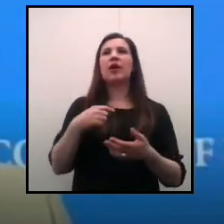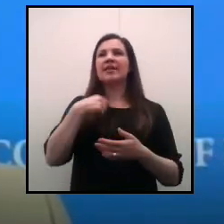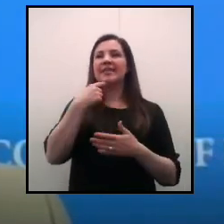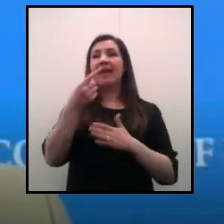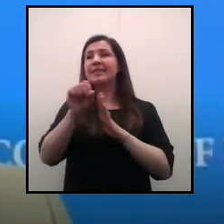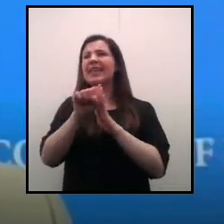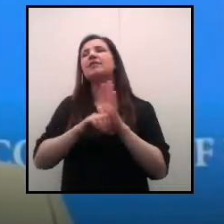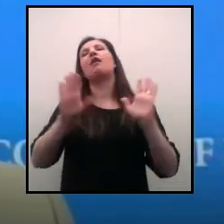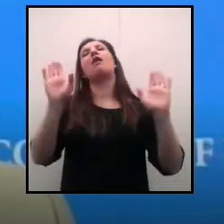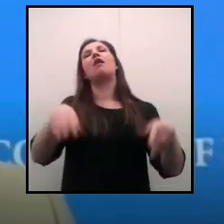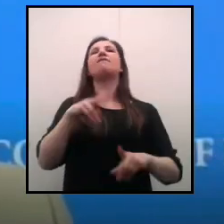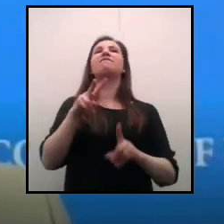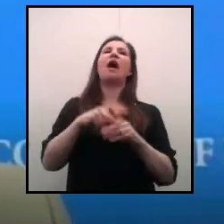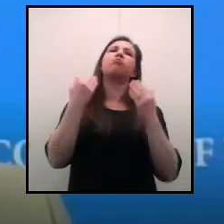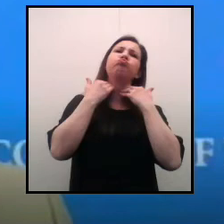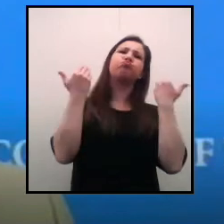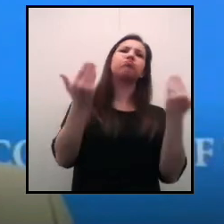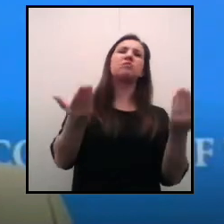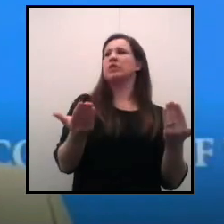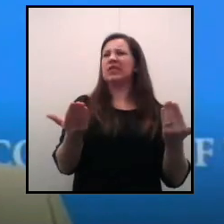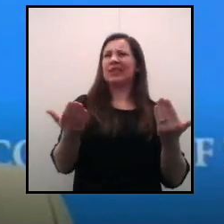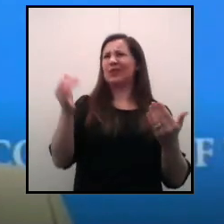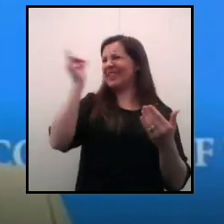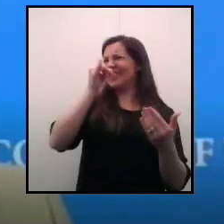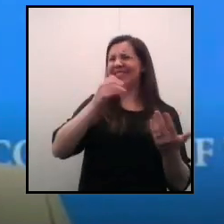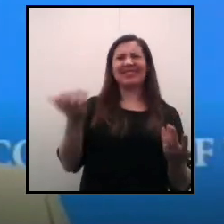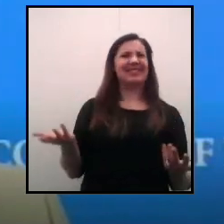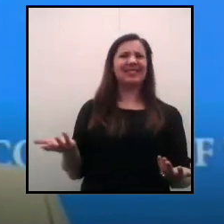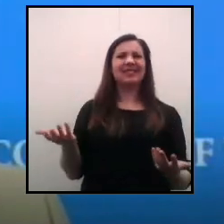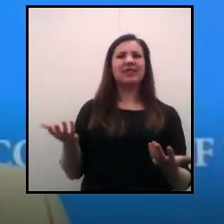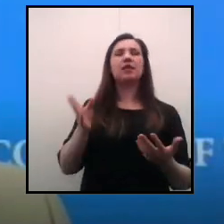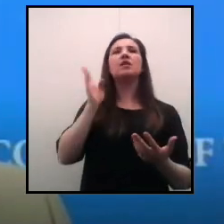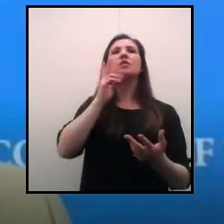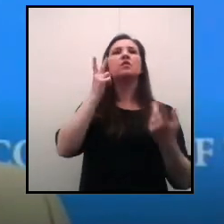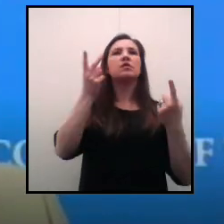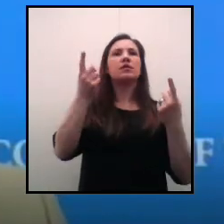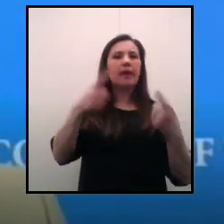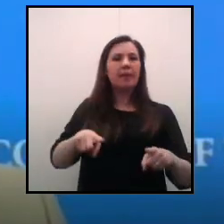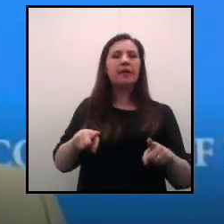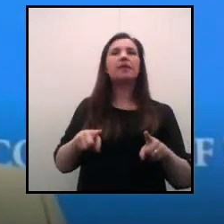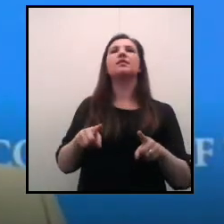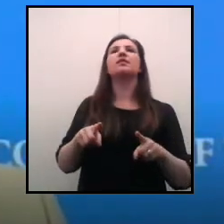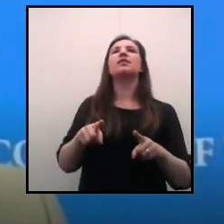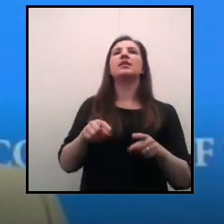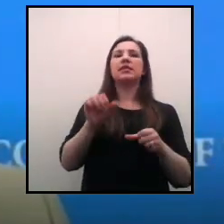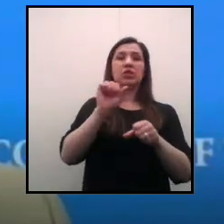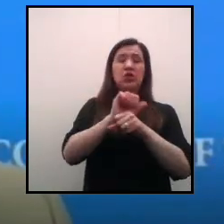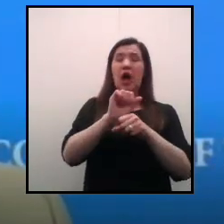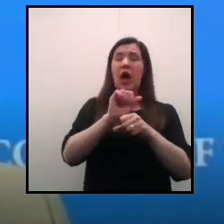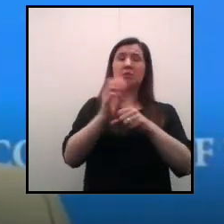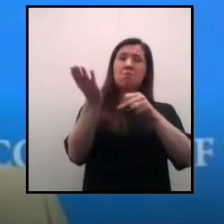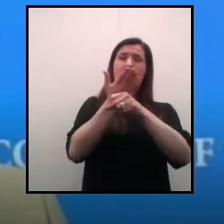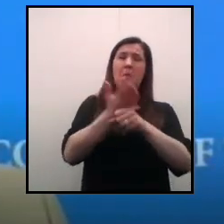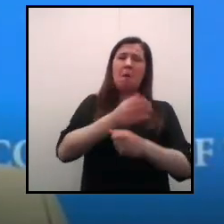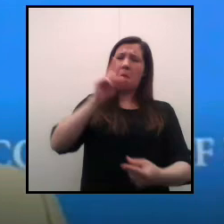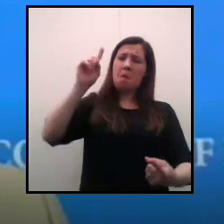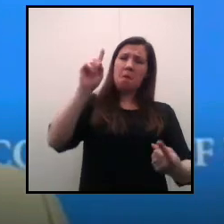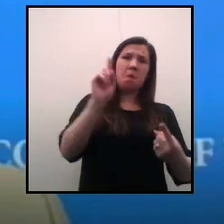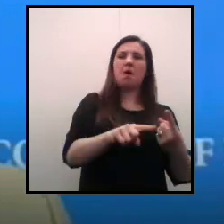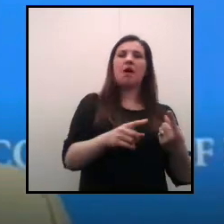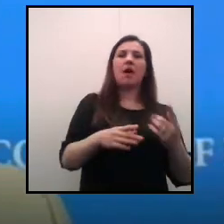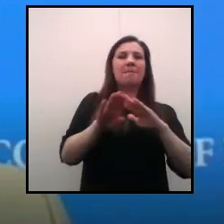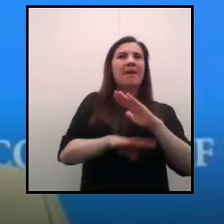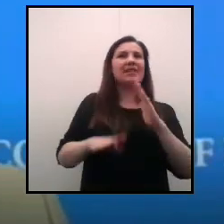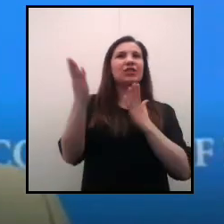file bankruptcy, was ridiculous, because what's going to happen is you're going to see the slashing of jobs and basic services